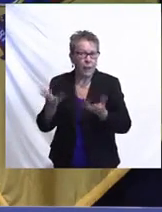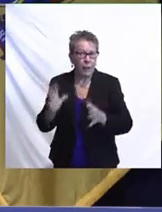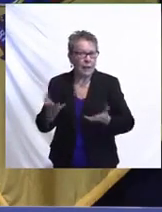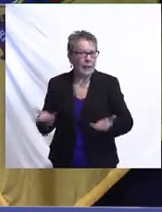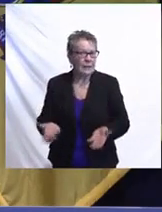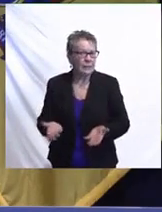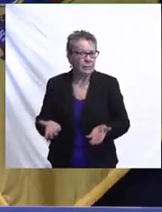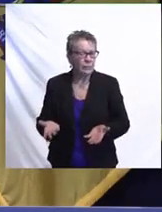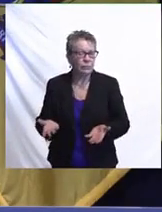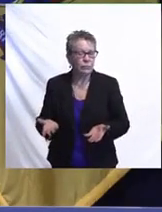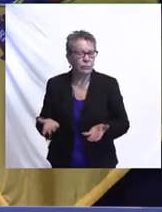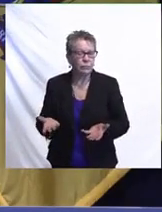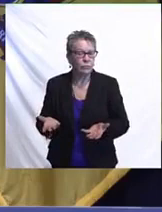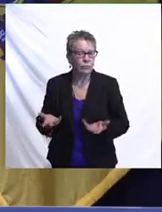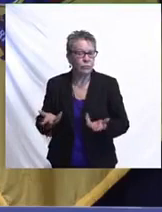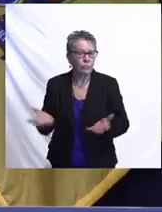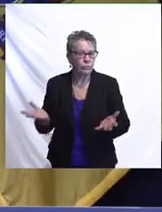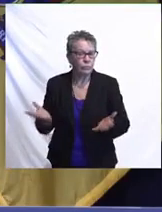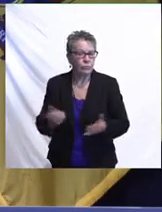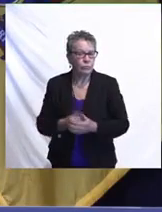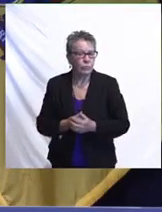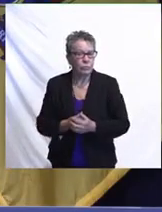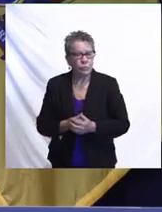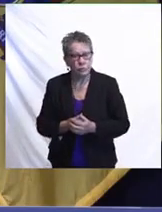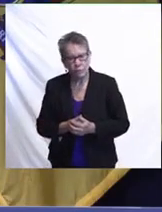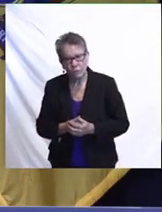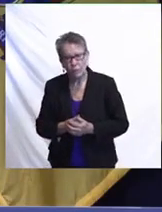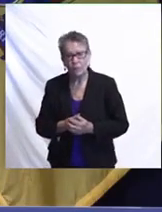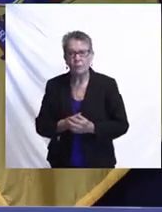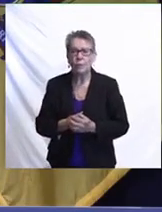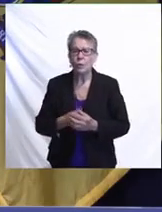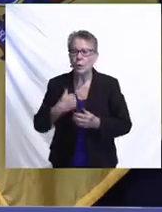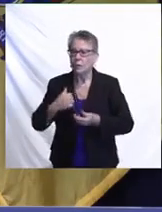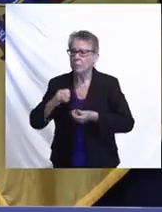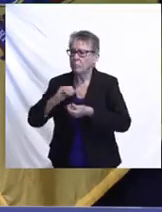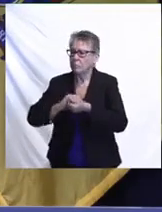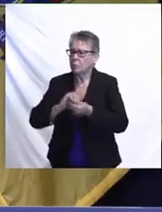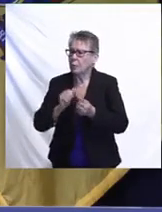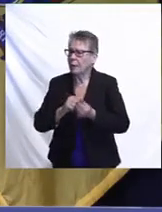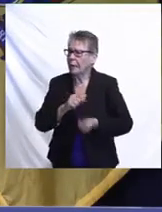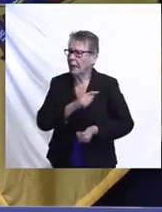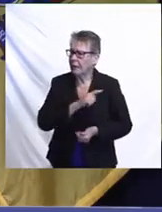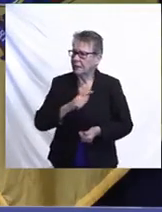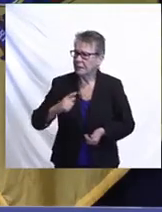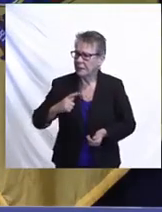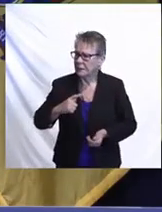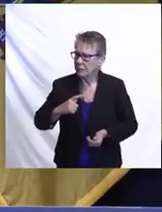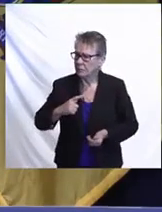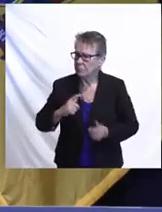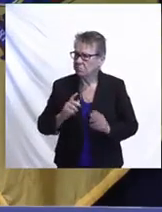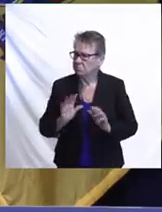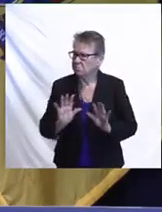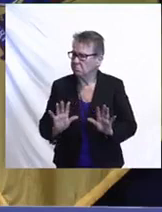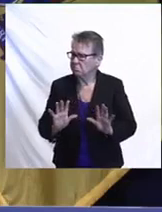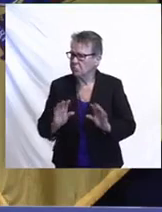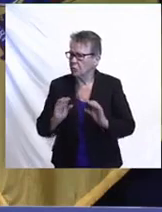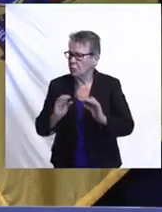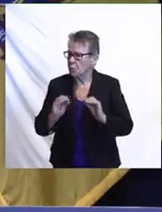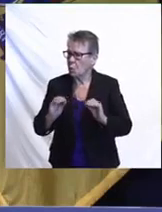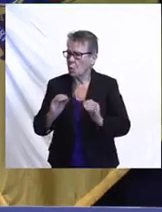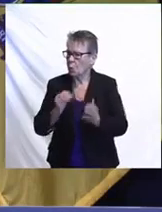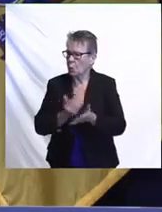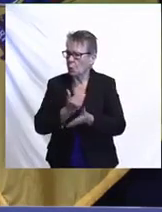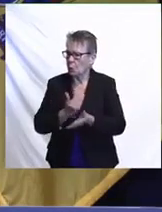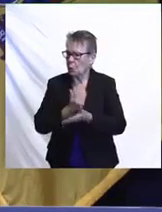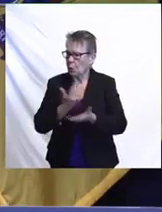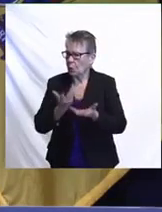emergency or the very good cooperation we've had with the legislature. So nothing at the moment. Again, I think it's going to be, we're going to have to find